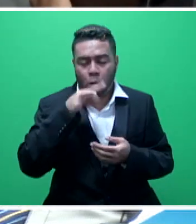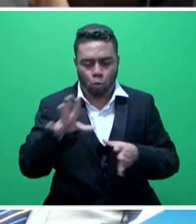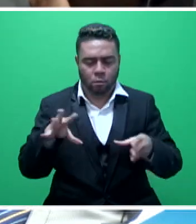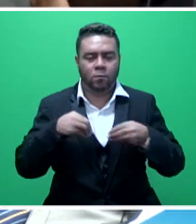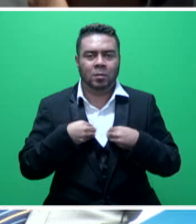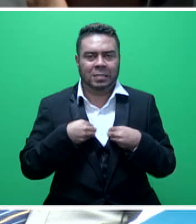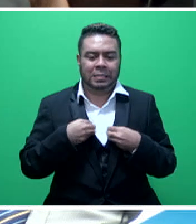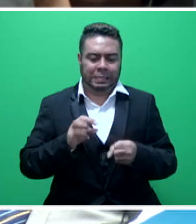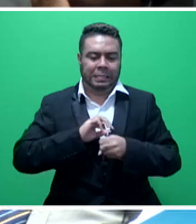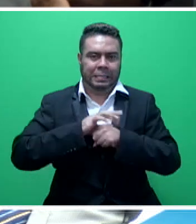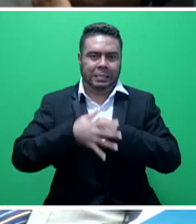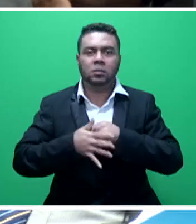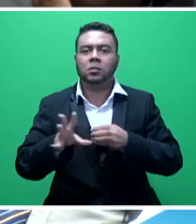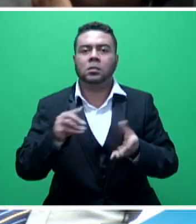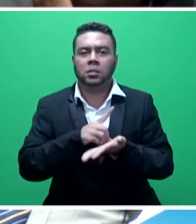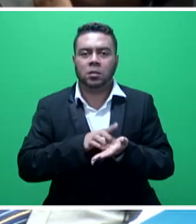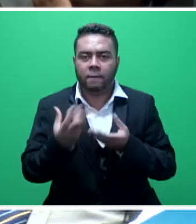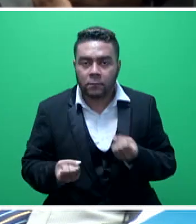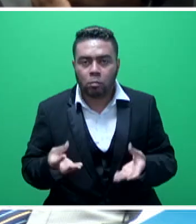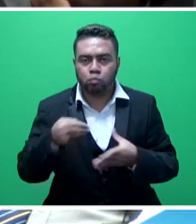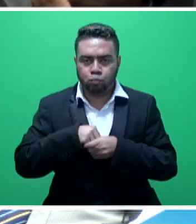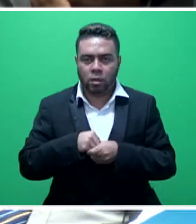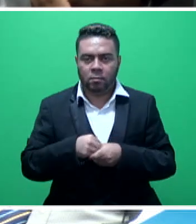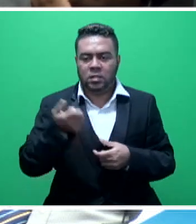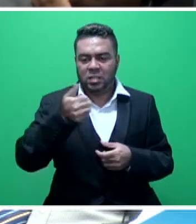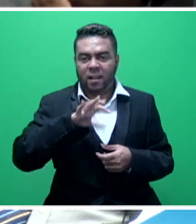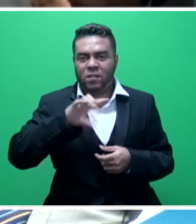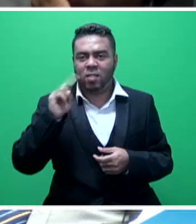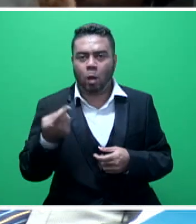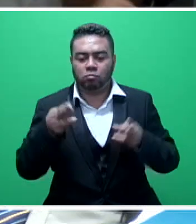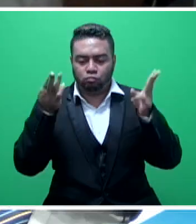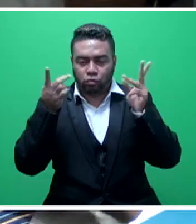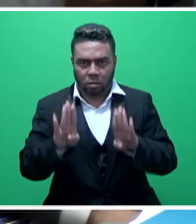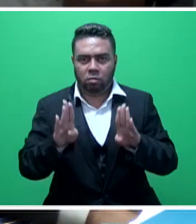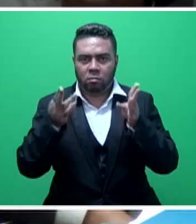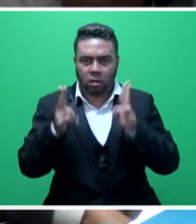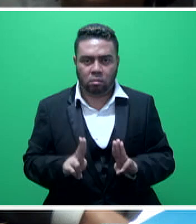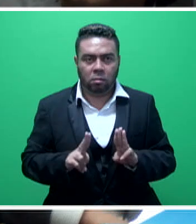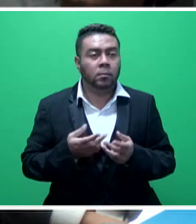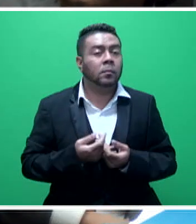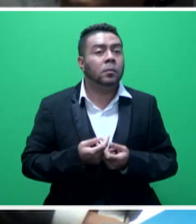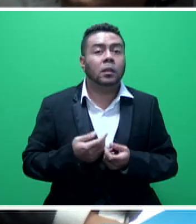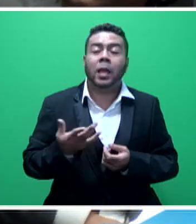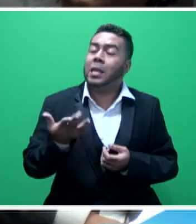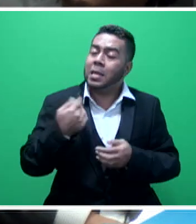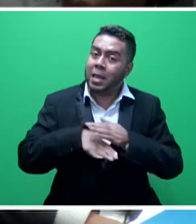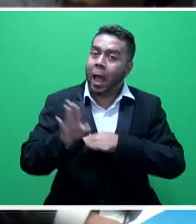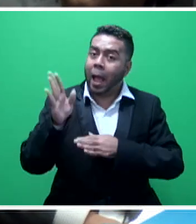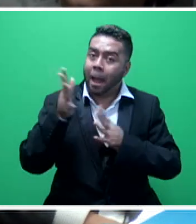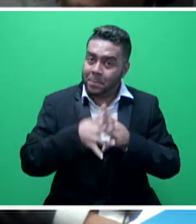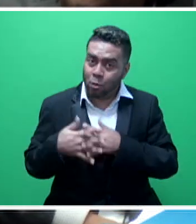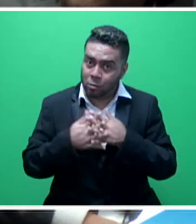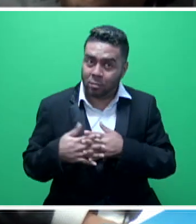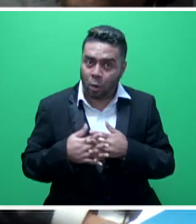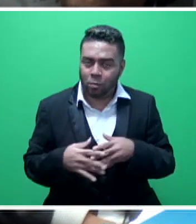disease and 650,000 deaths. The epicenter of the disease is in the Americas, but we are seeing